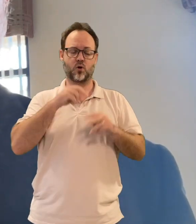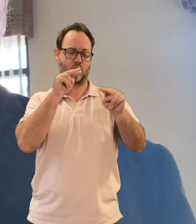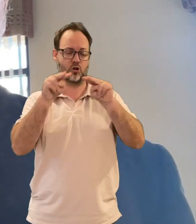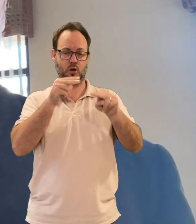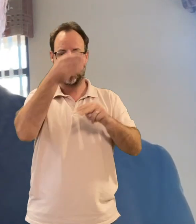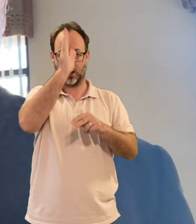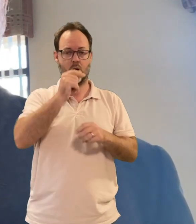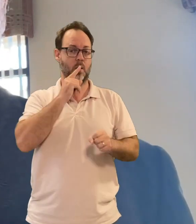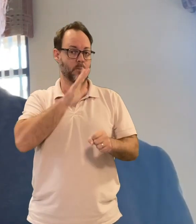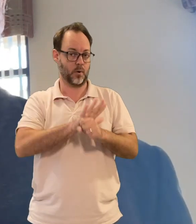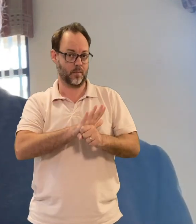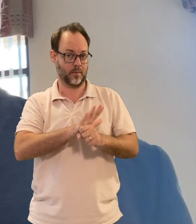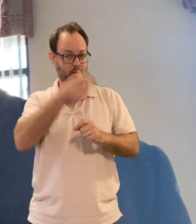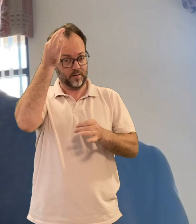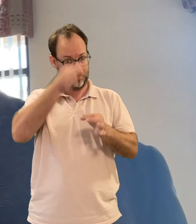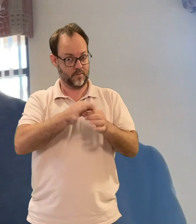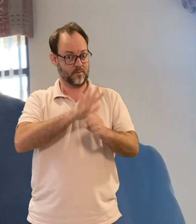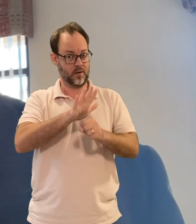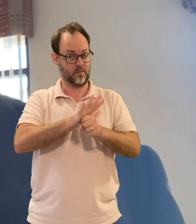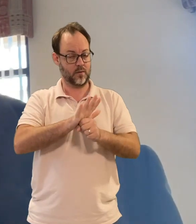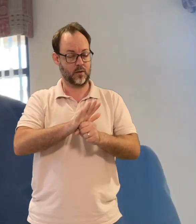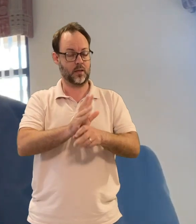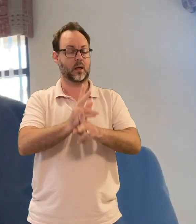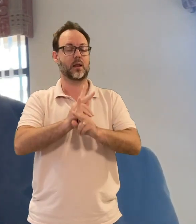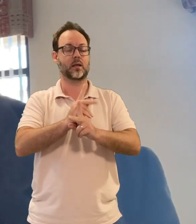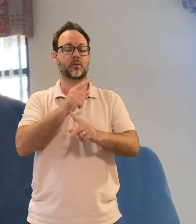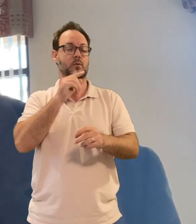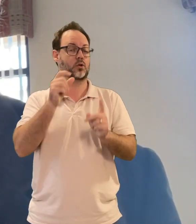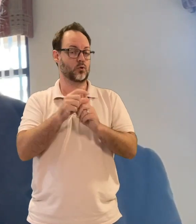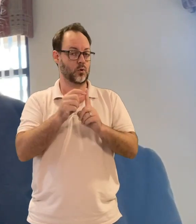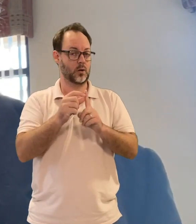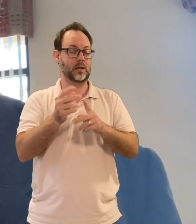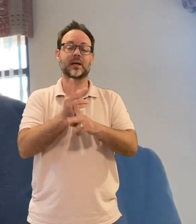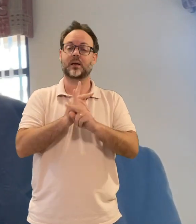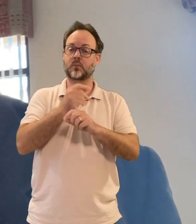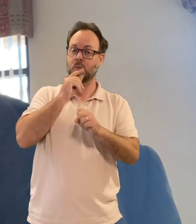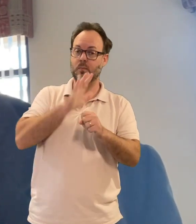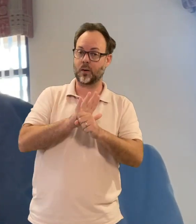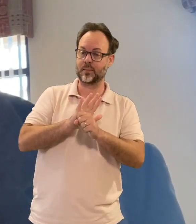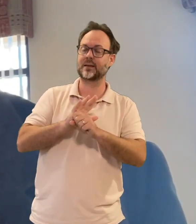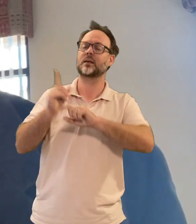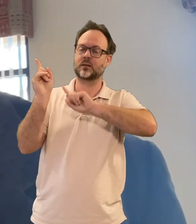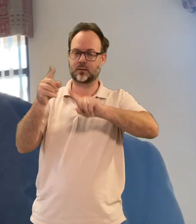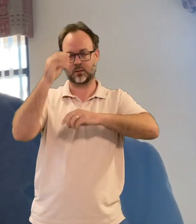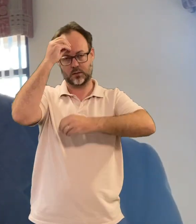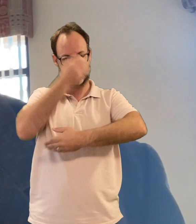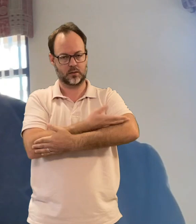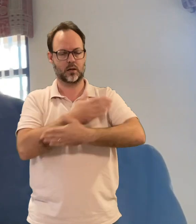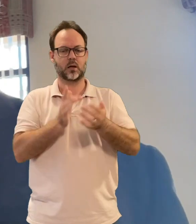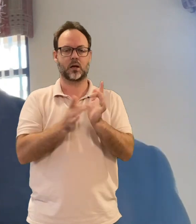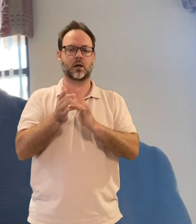with the promises of God, that God is faithful, that He keeps His word and promises to us, and that He did send His Son,